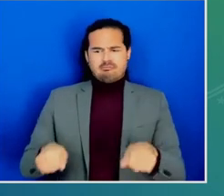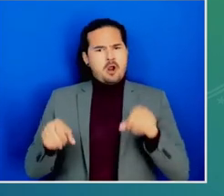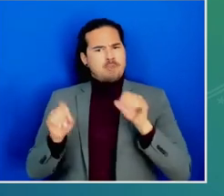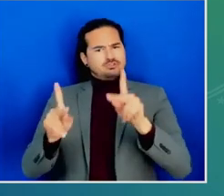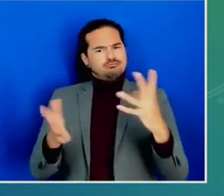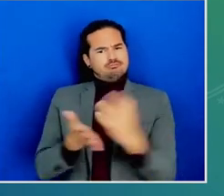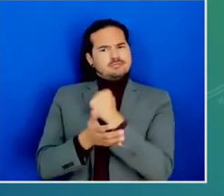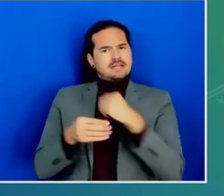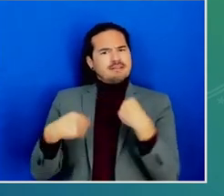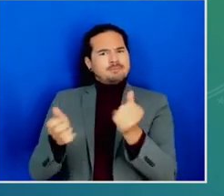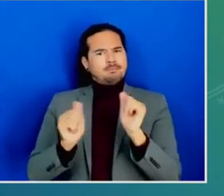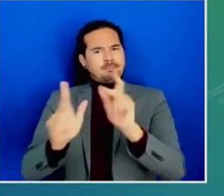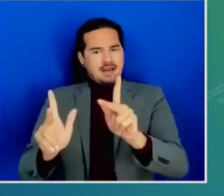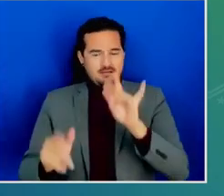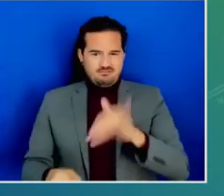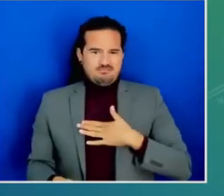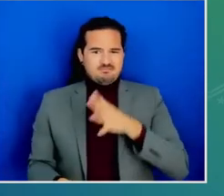define the American dream.